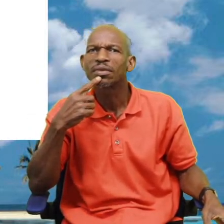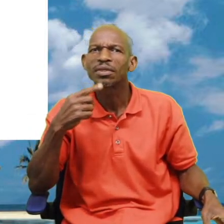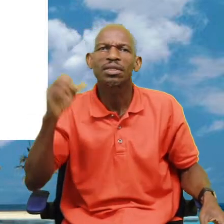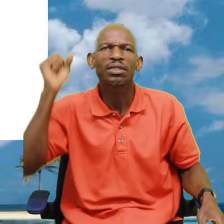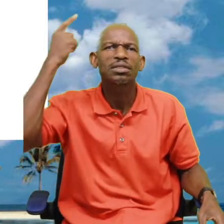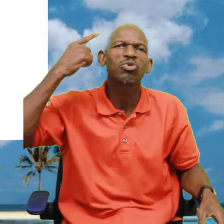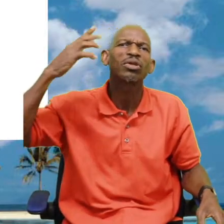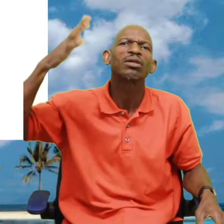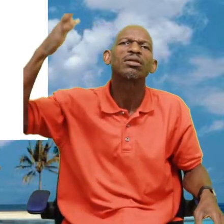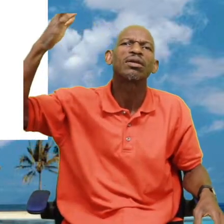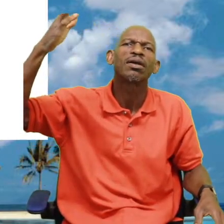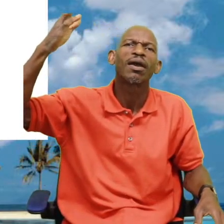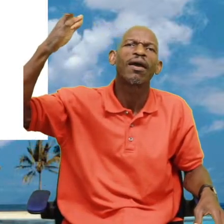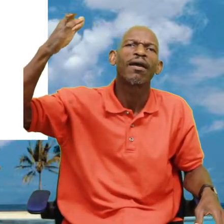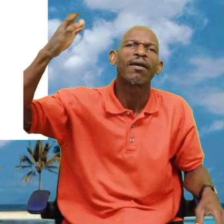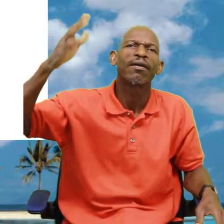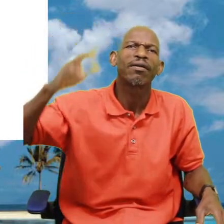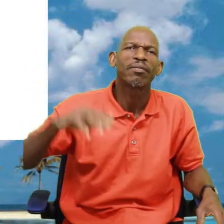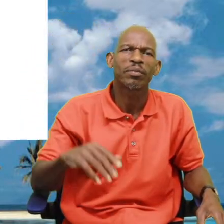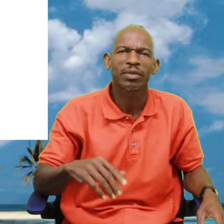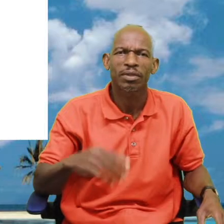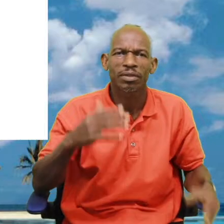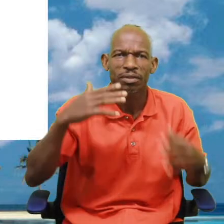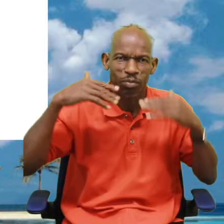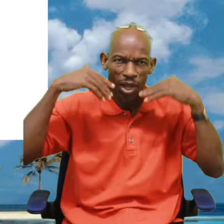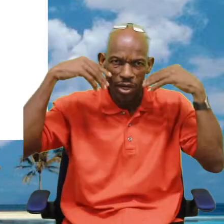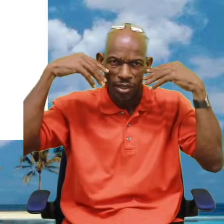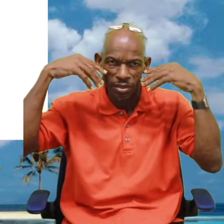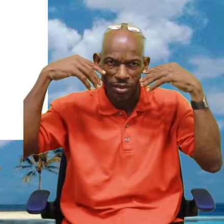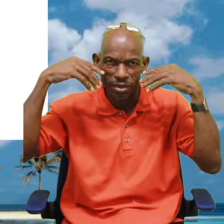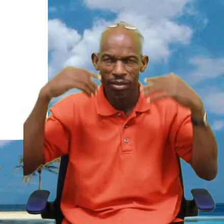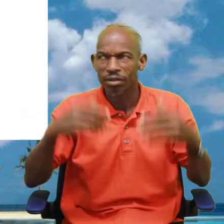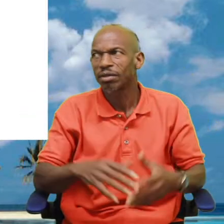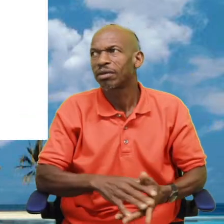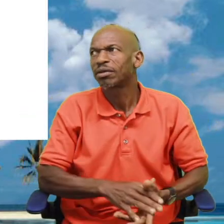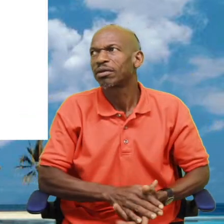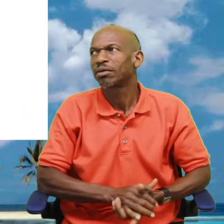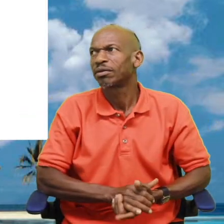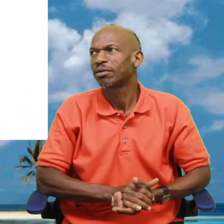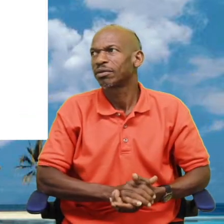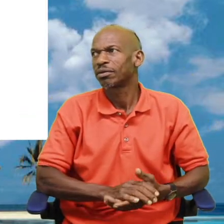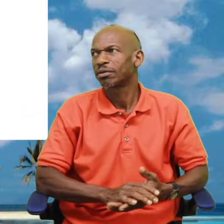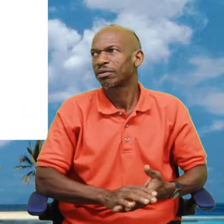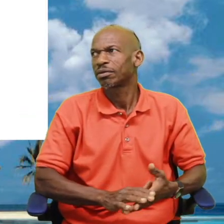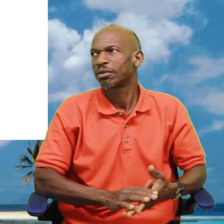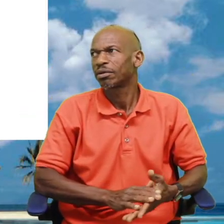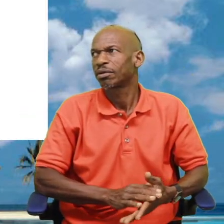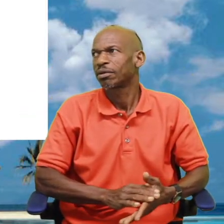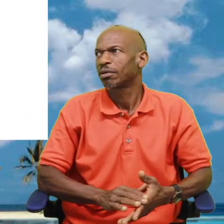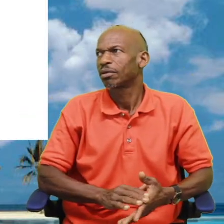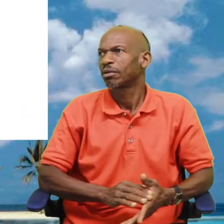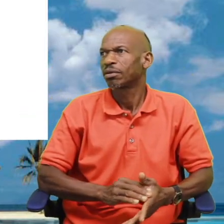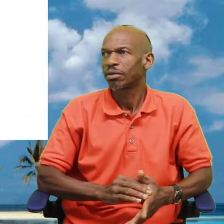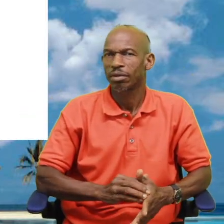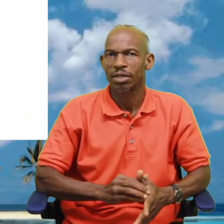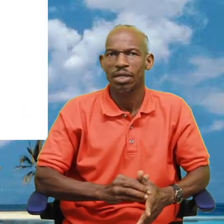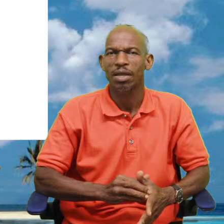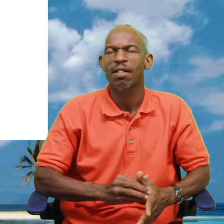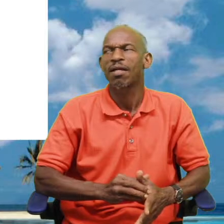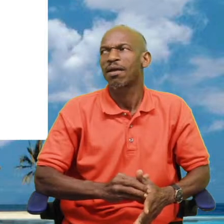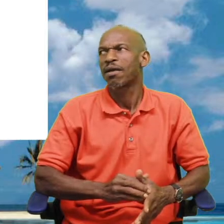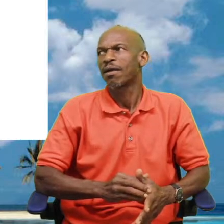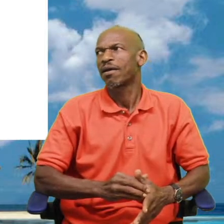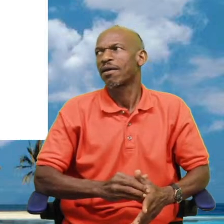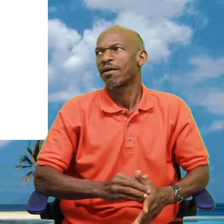Bricky. Yes, it's smiling. It's seeing the dog, right? Happy. Very good. That is the adjective I want. So